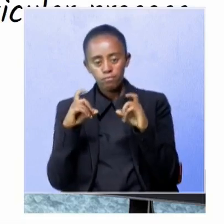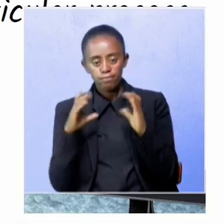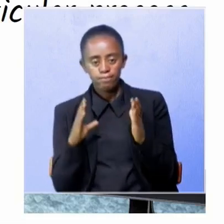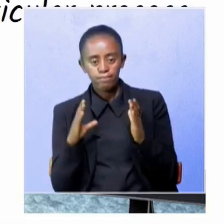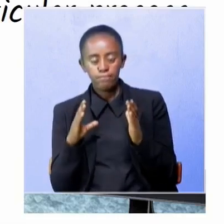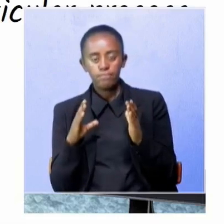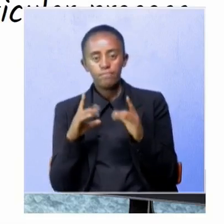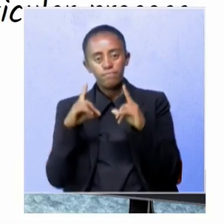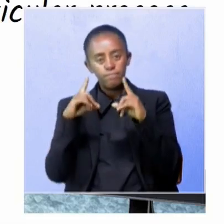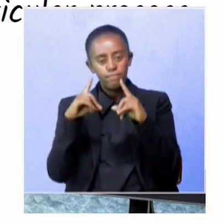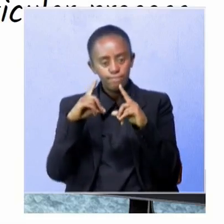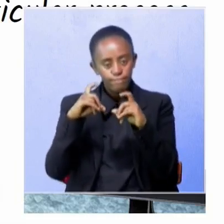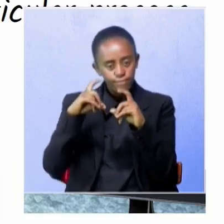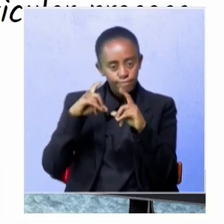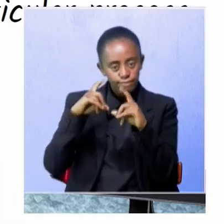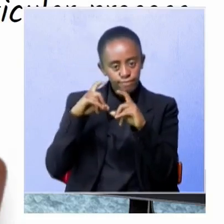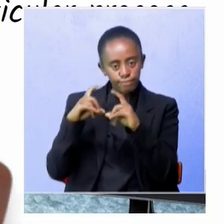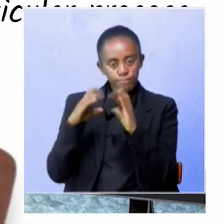came